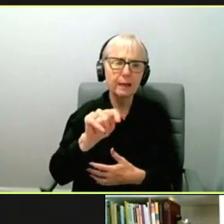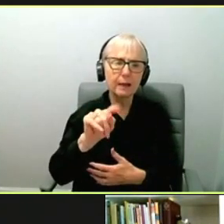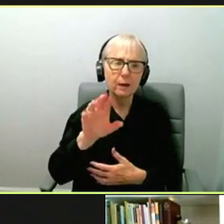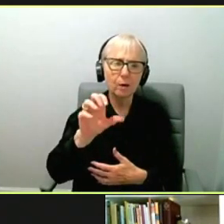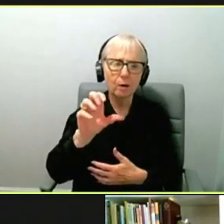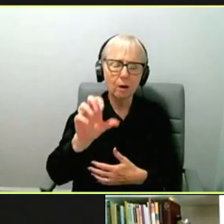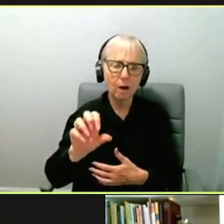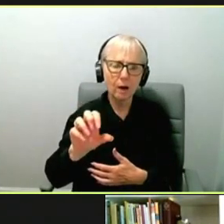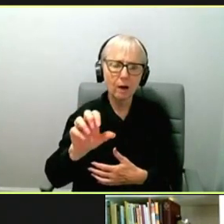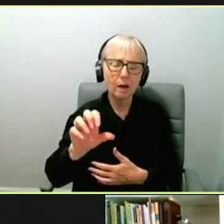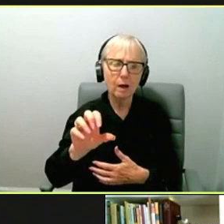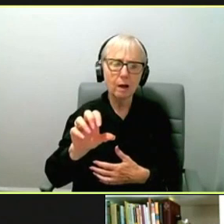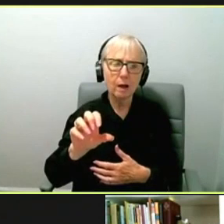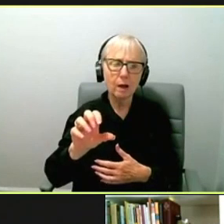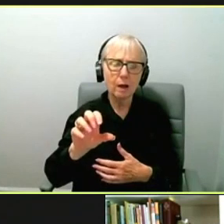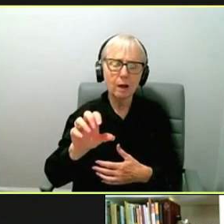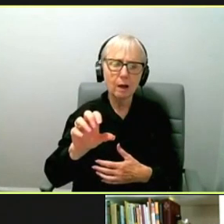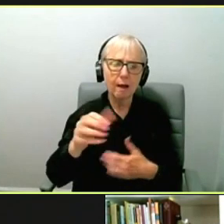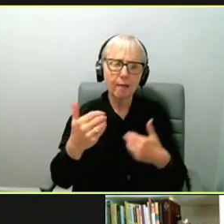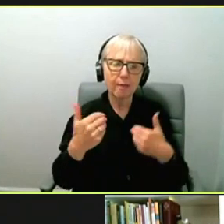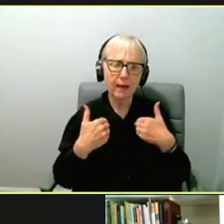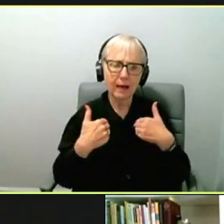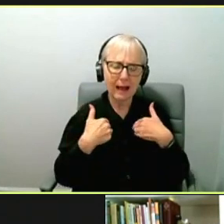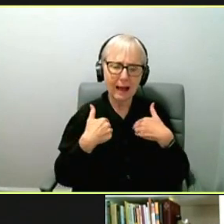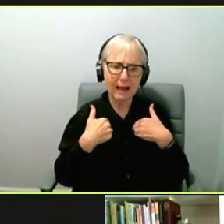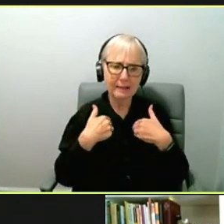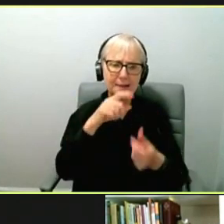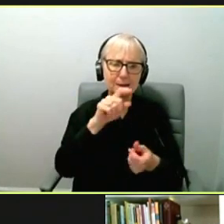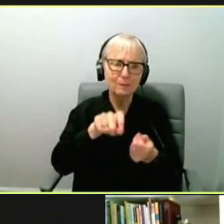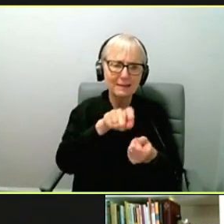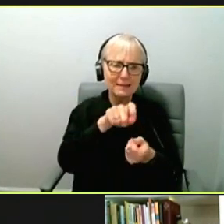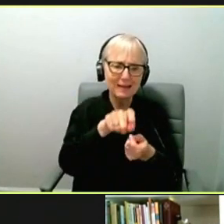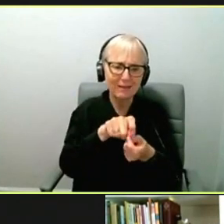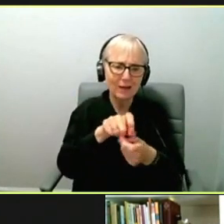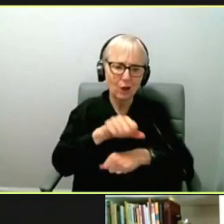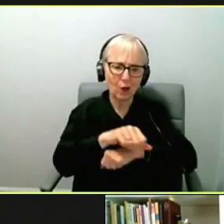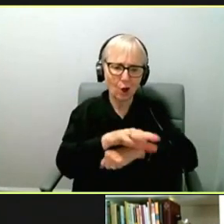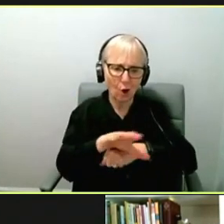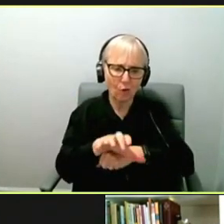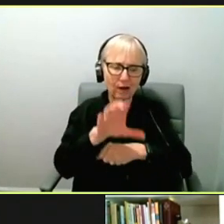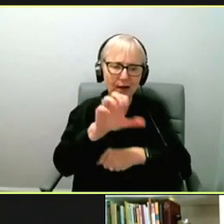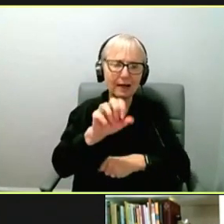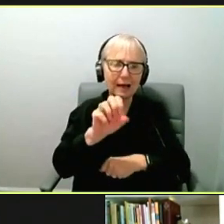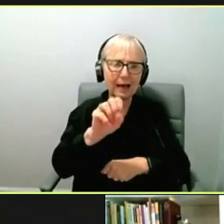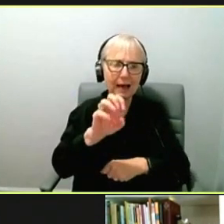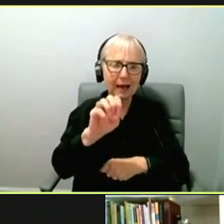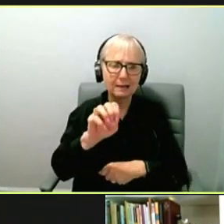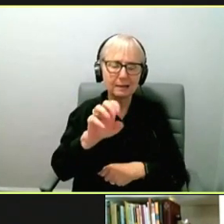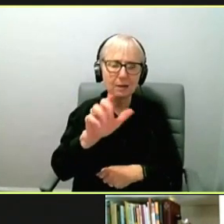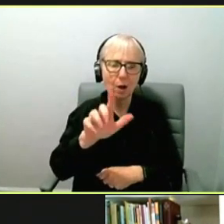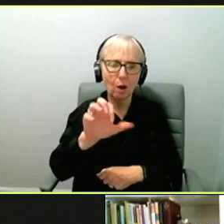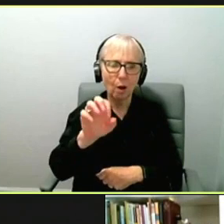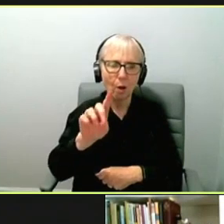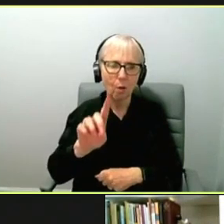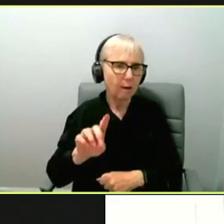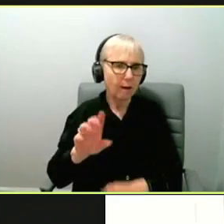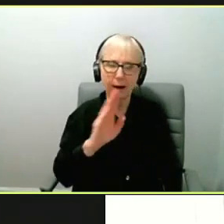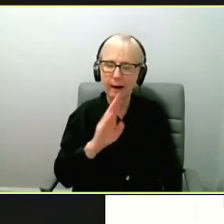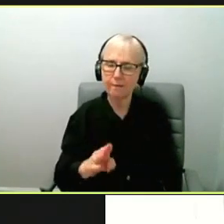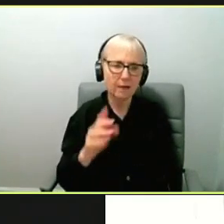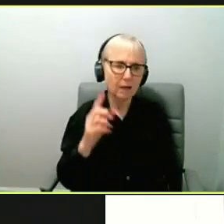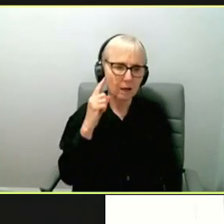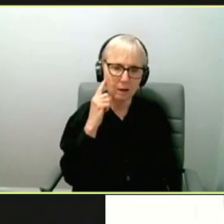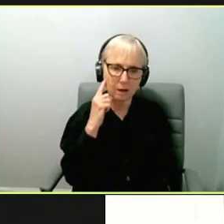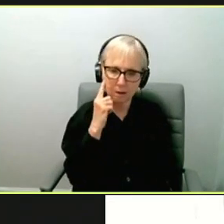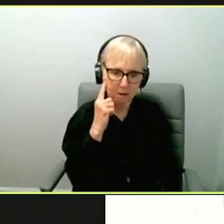offices with the COVID caseload in children ages 0 to 4 right now? I have not heard that there's any strain